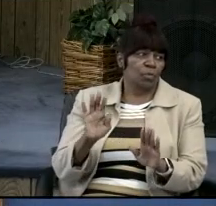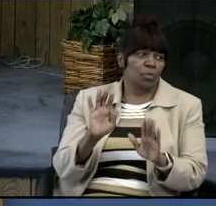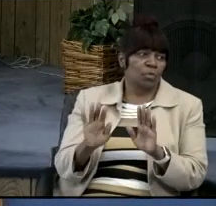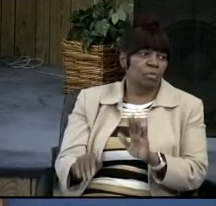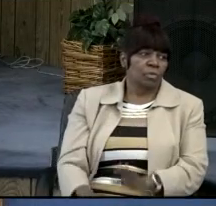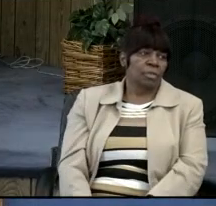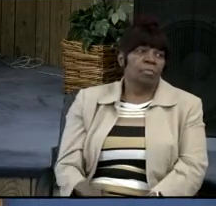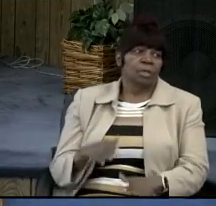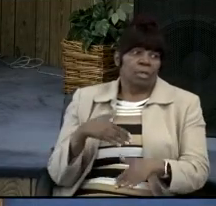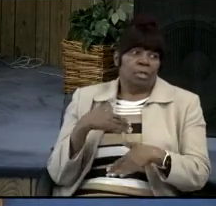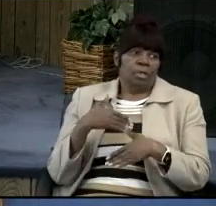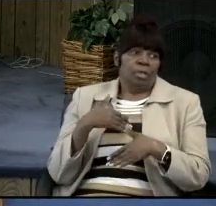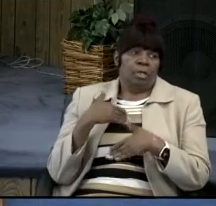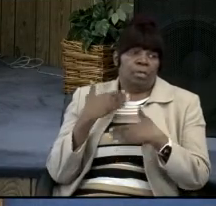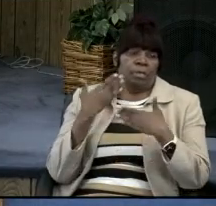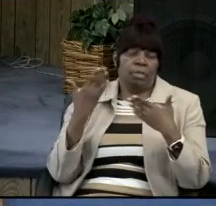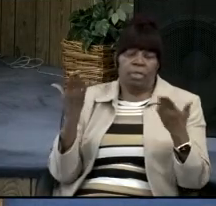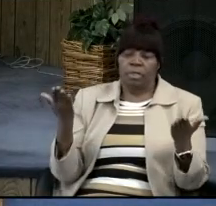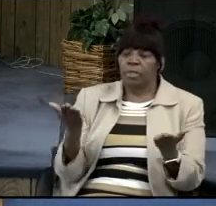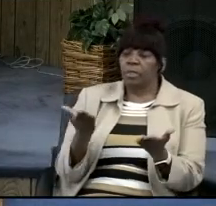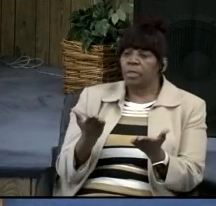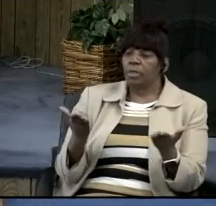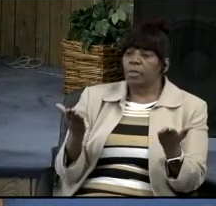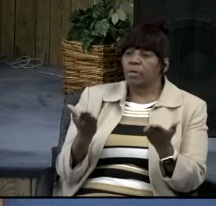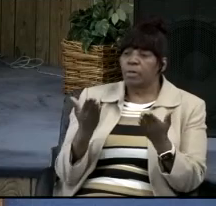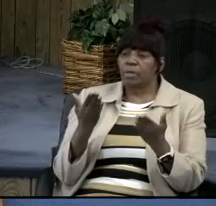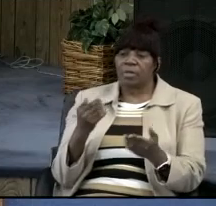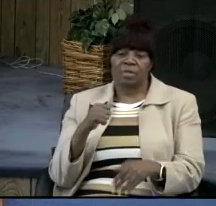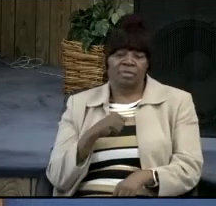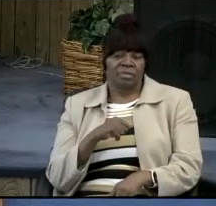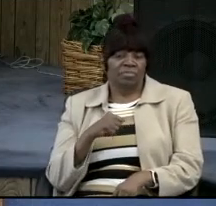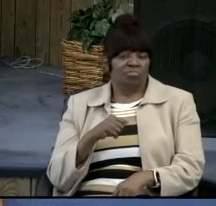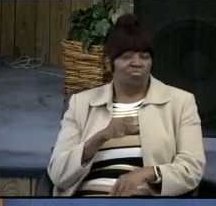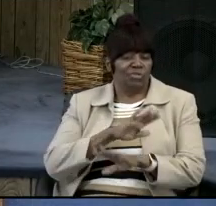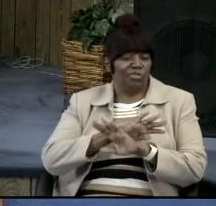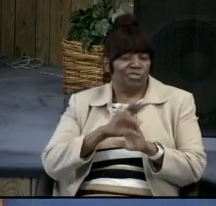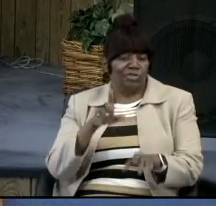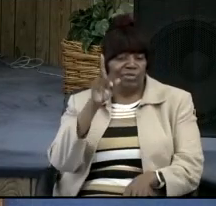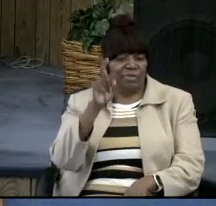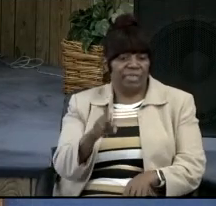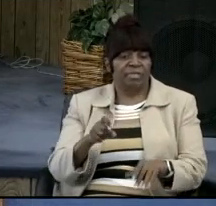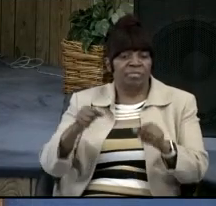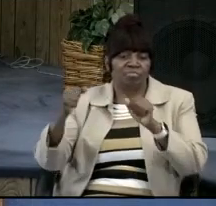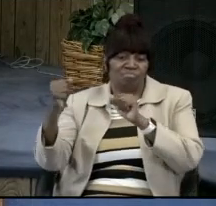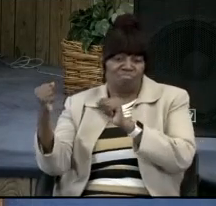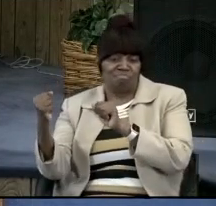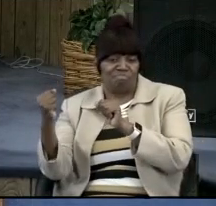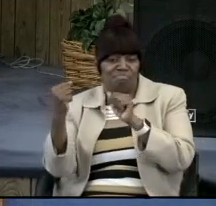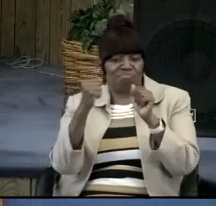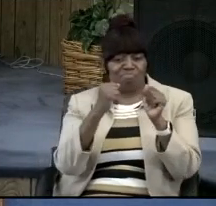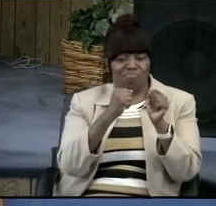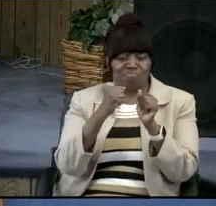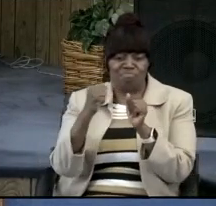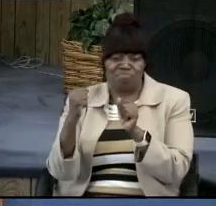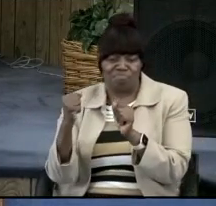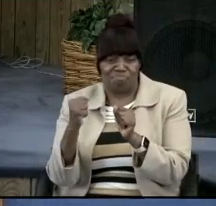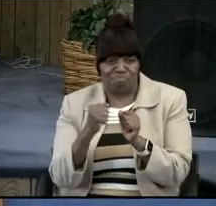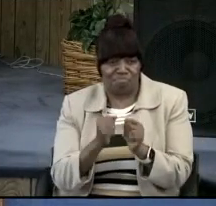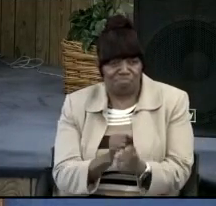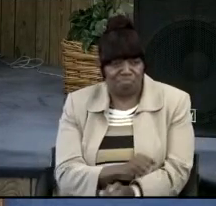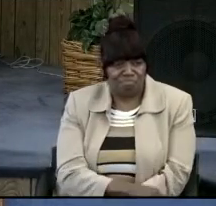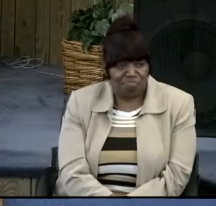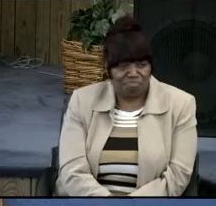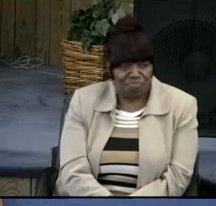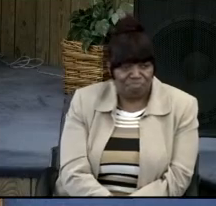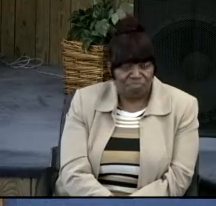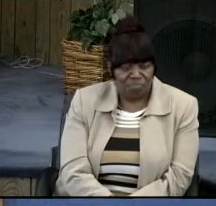I'm so glad that in this temple, in this house, that I don't have to battle with the musicians to get the control